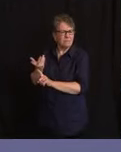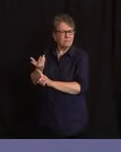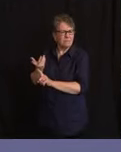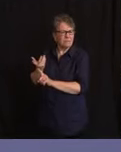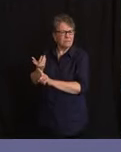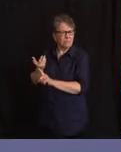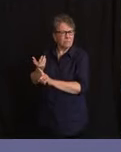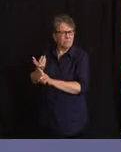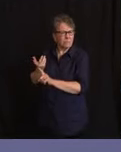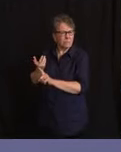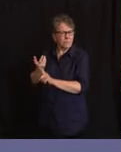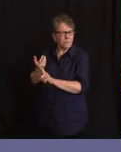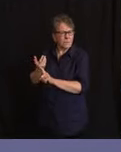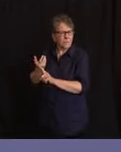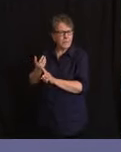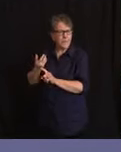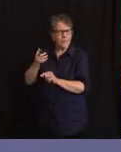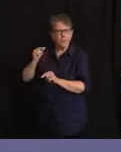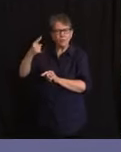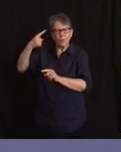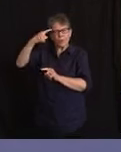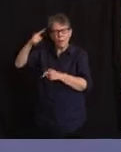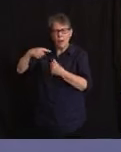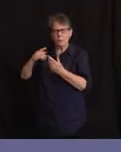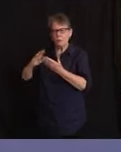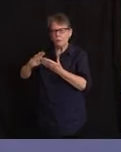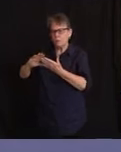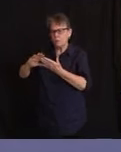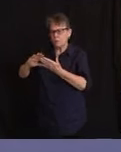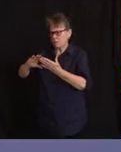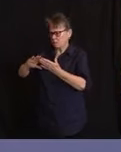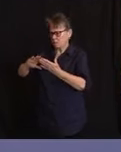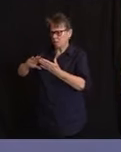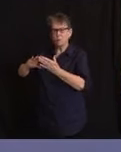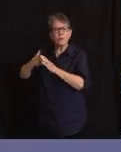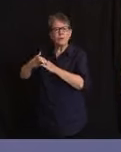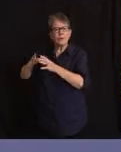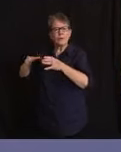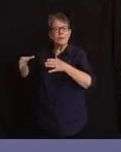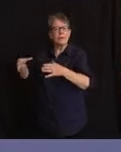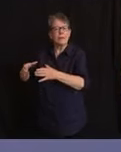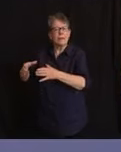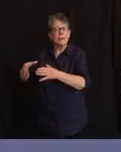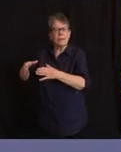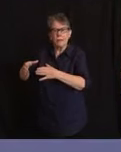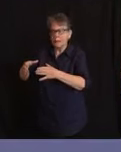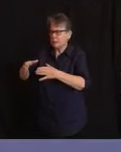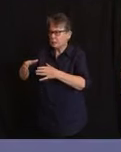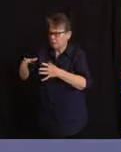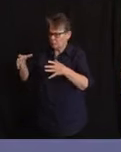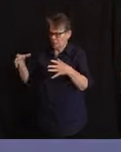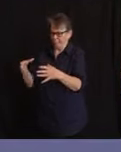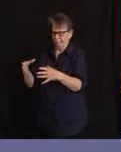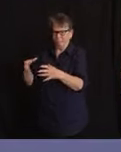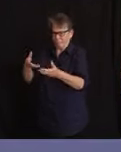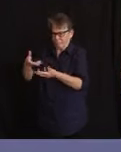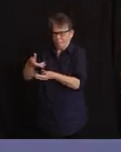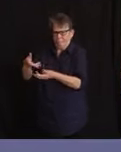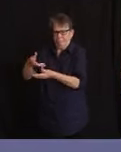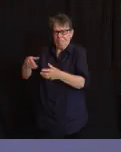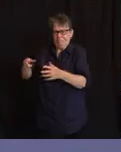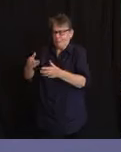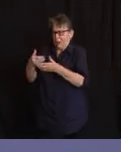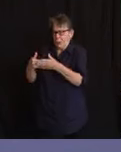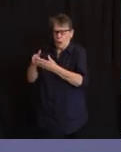healthcare? And last question from WNYC, I think it touches on some ground that John covered earlier. New York City has now